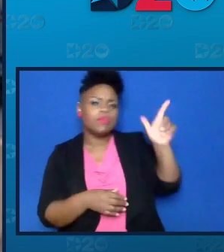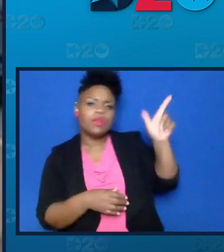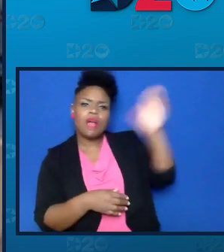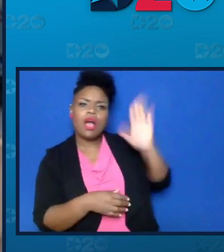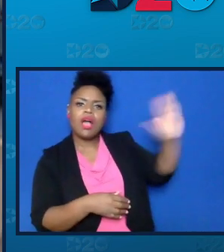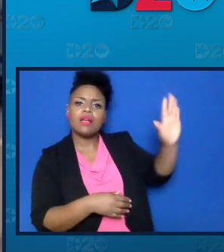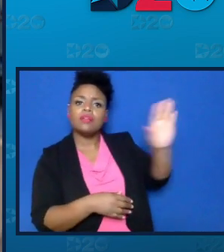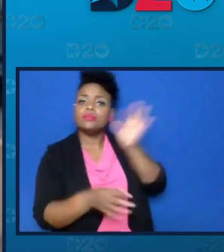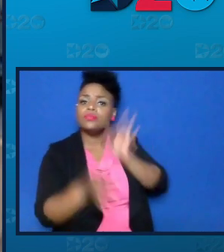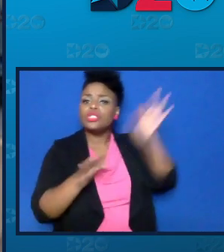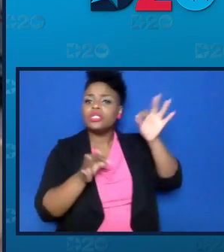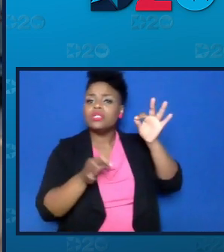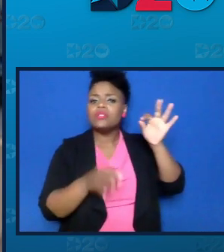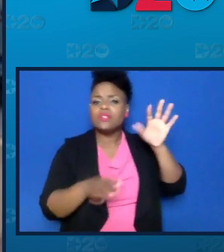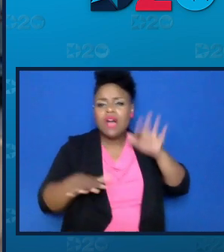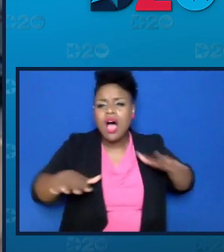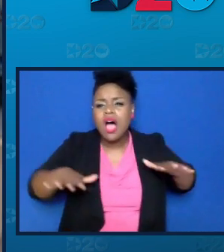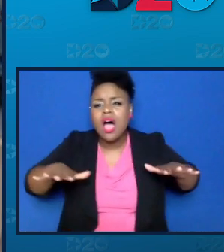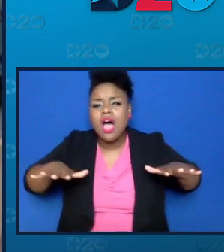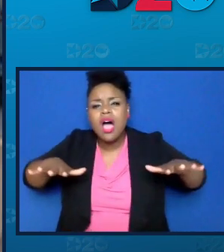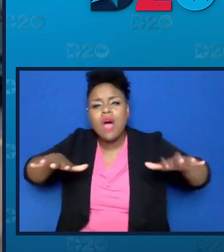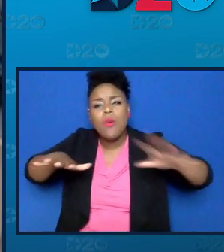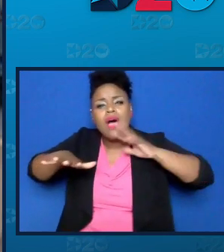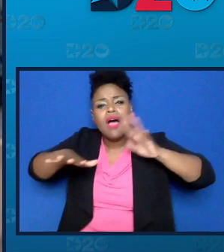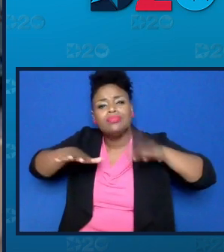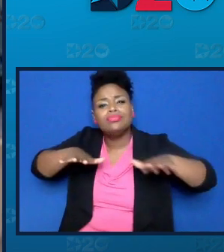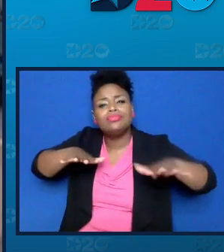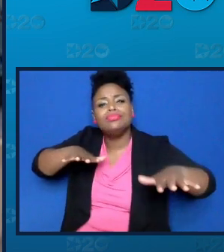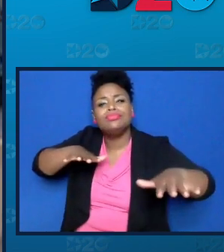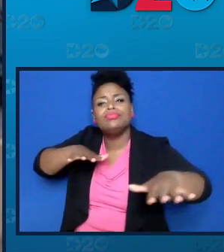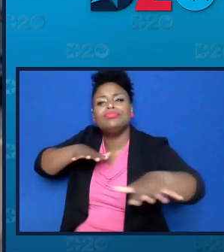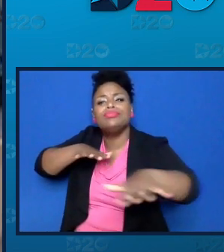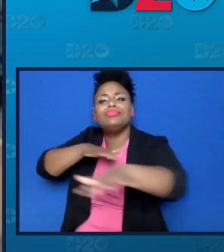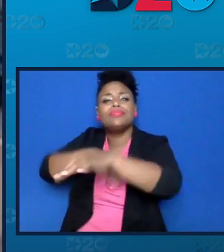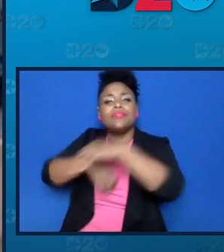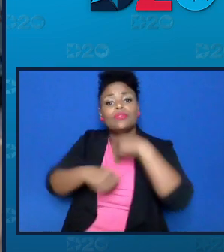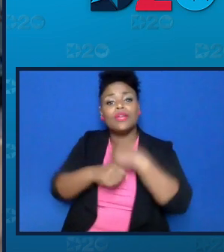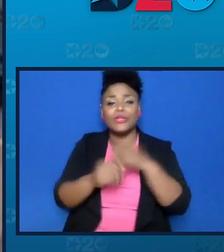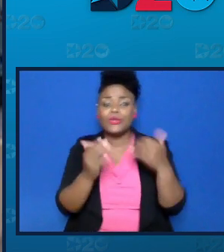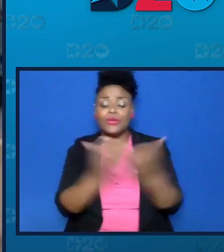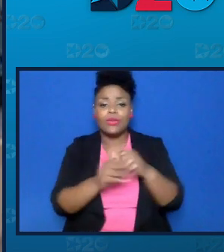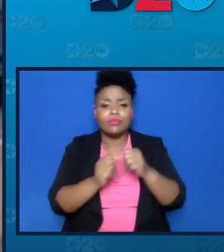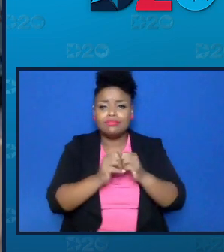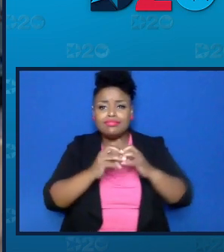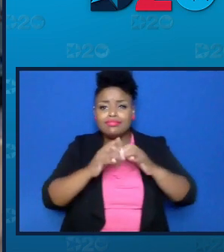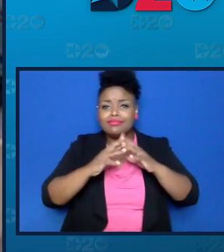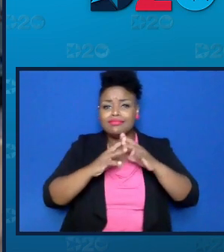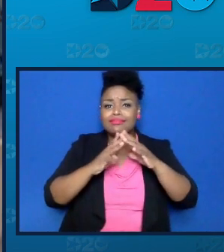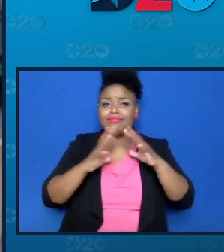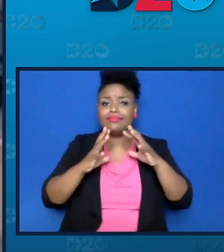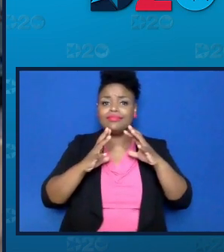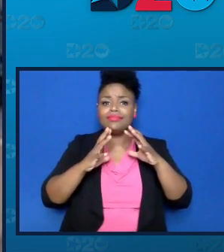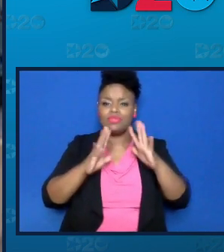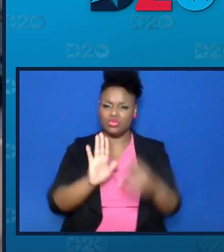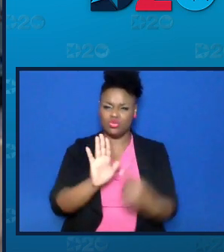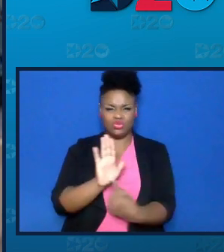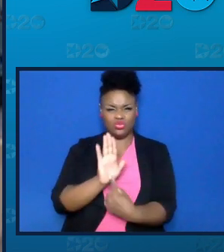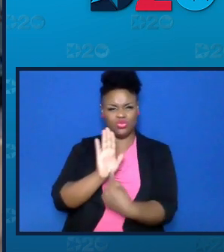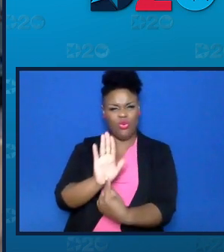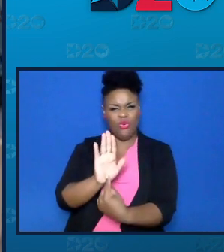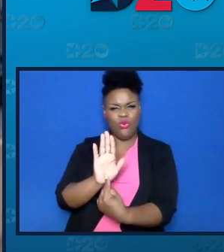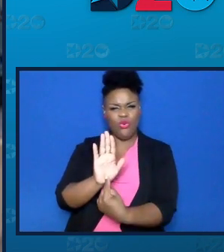a new creation. Encouraged by this promise that a new creation can come from chaos, let us